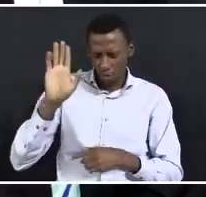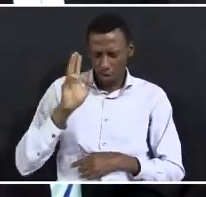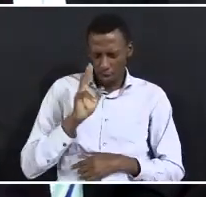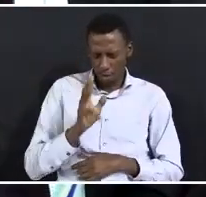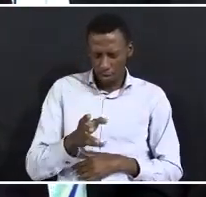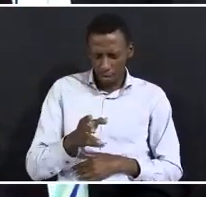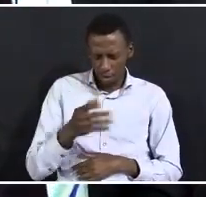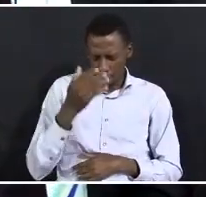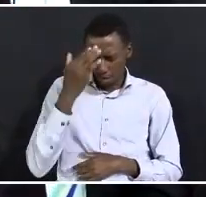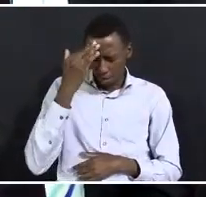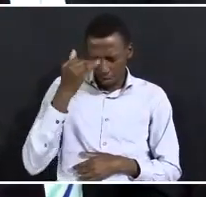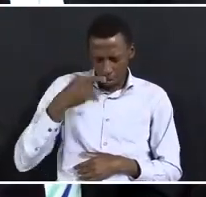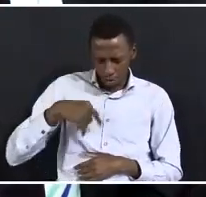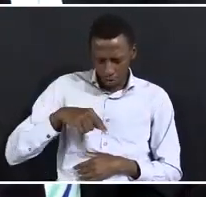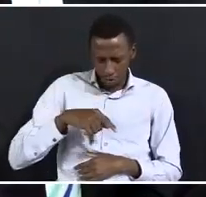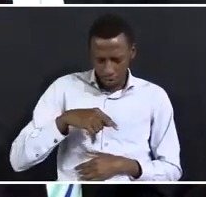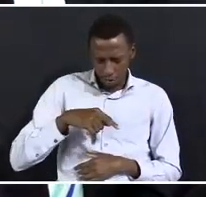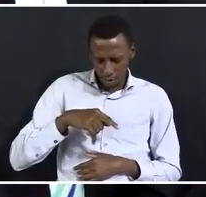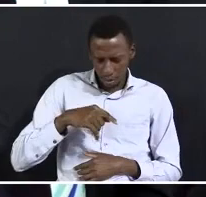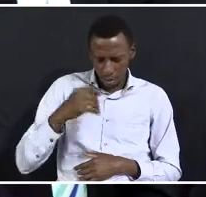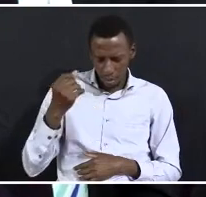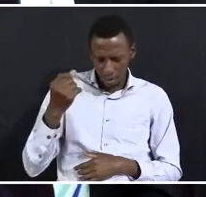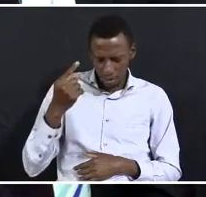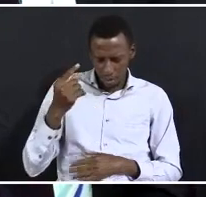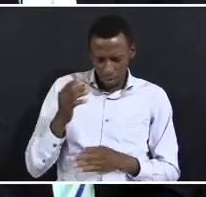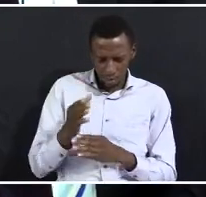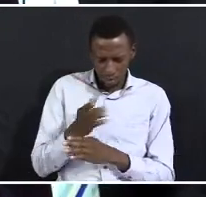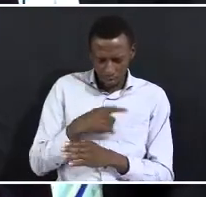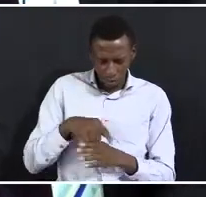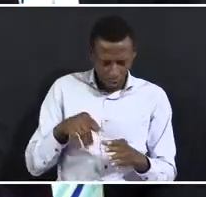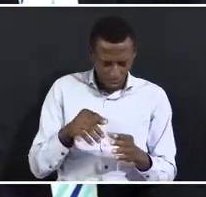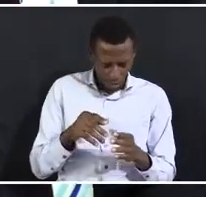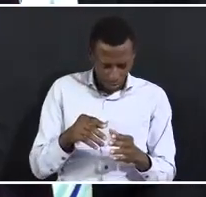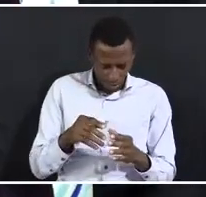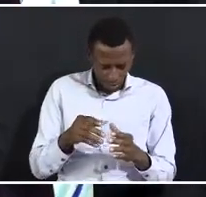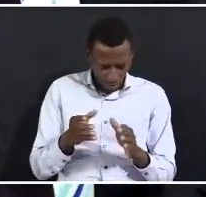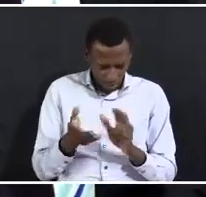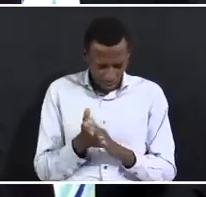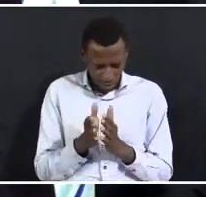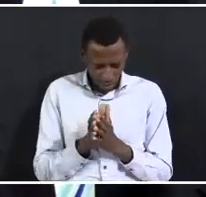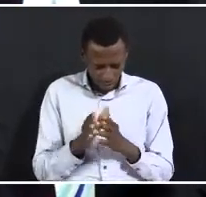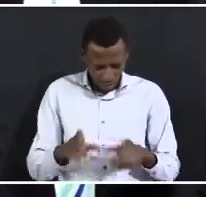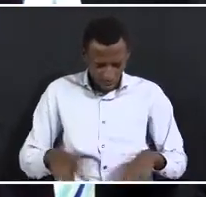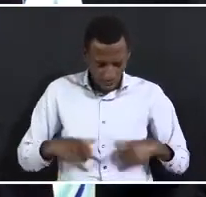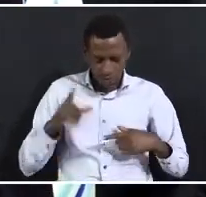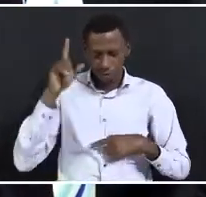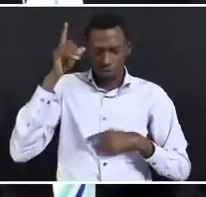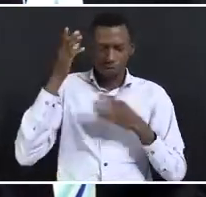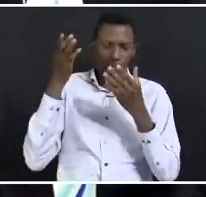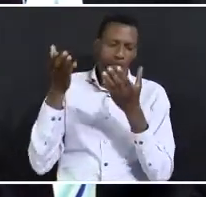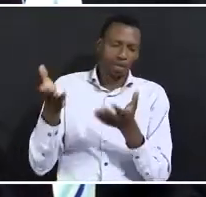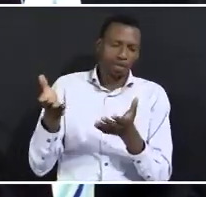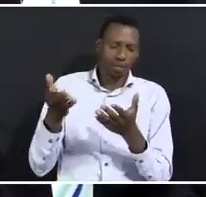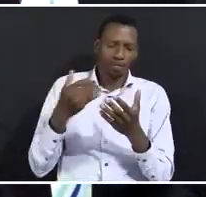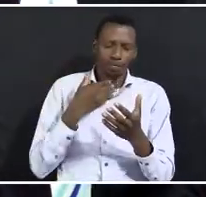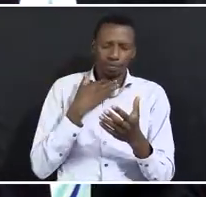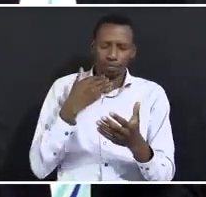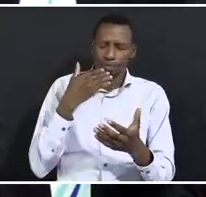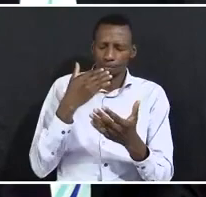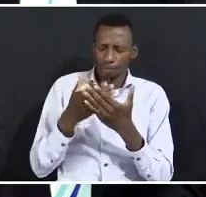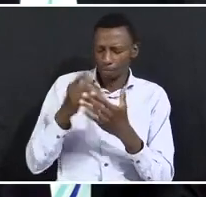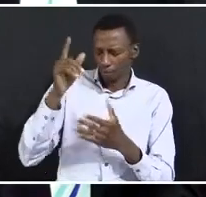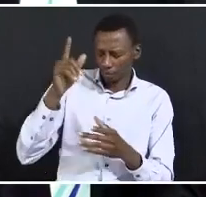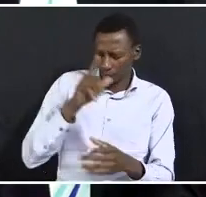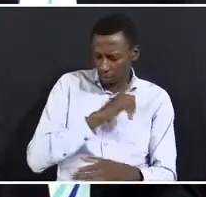we do understand that before we became, you were there. And I want to thank you, Lord, for this